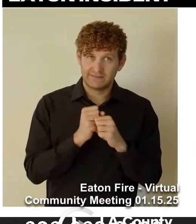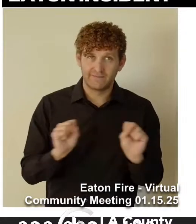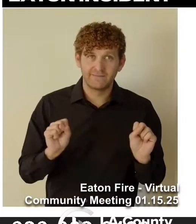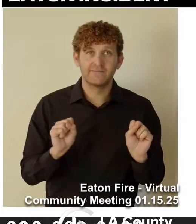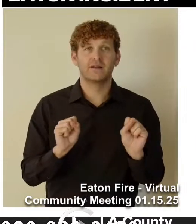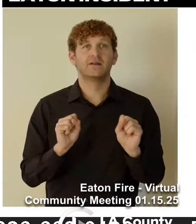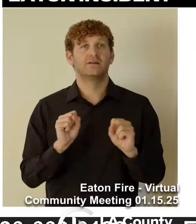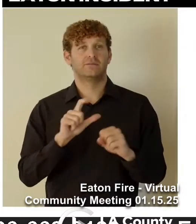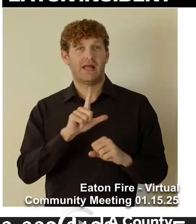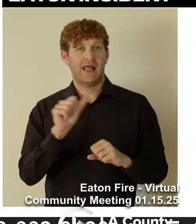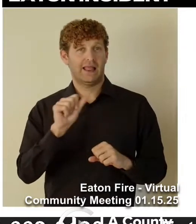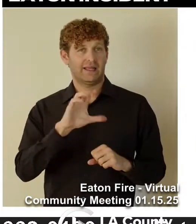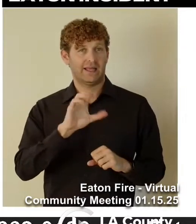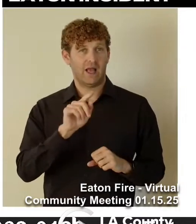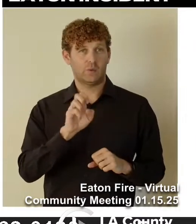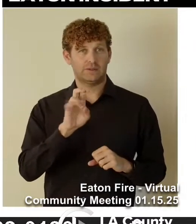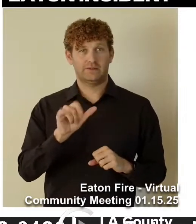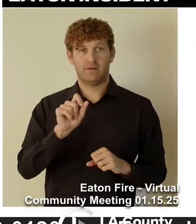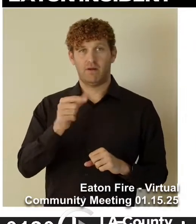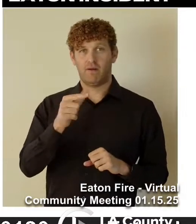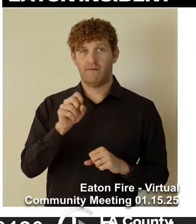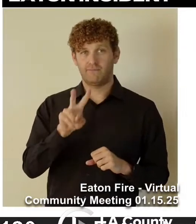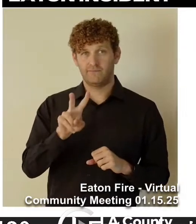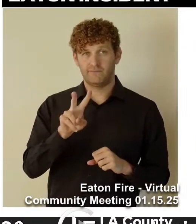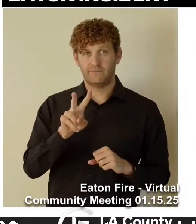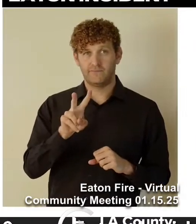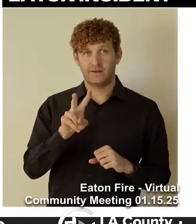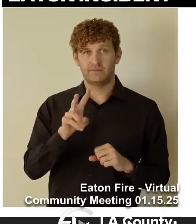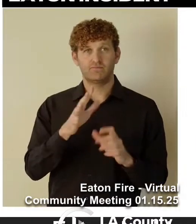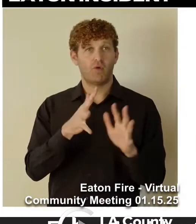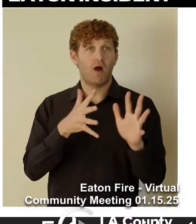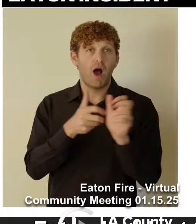recoverlacounty.gov for ongoing updates and guidance. Thank you.